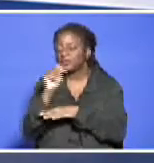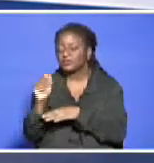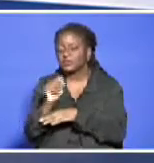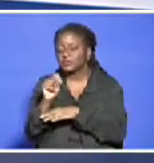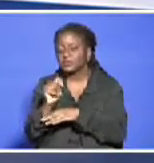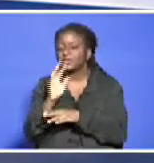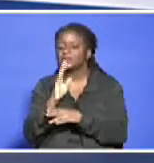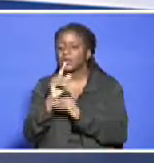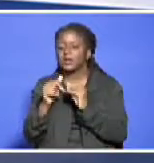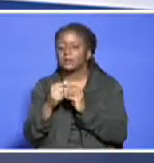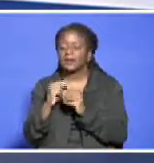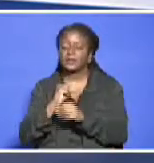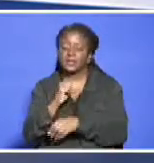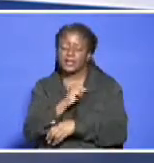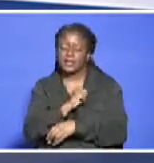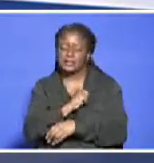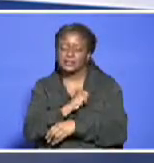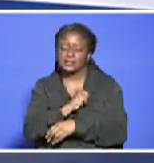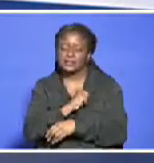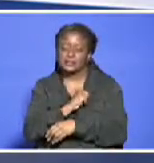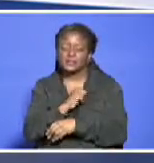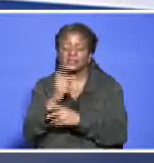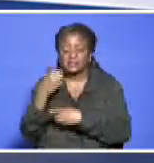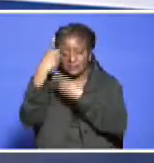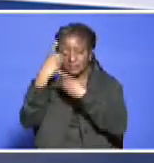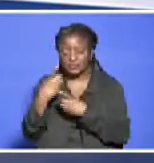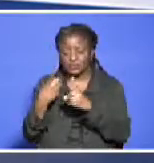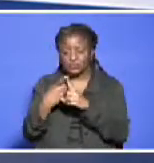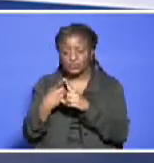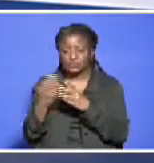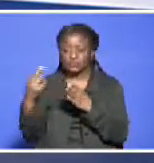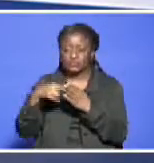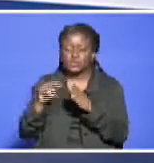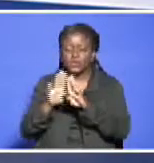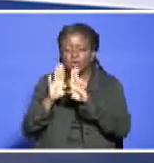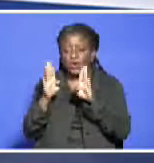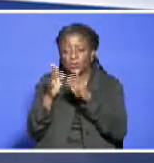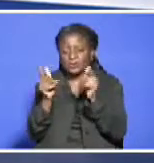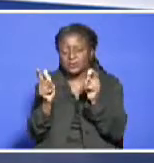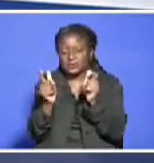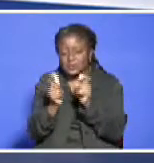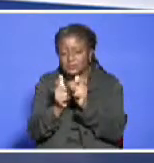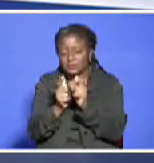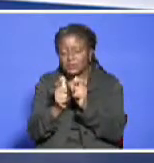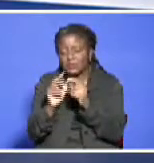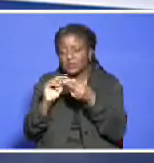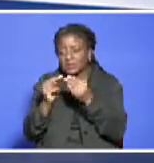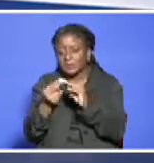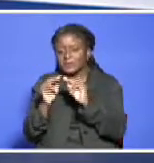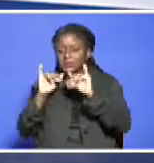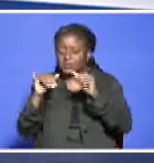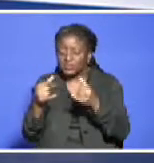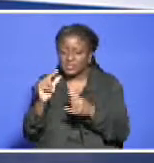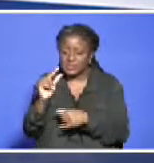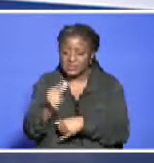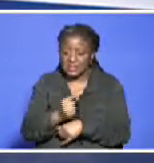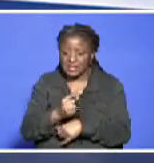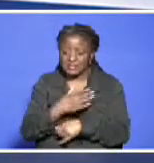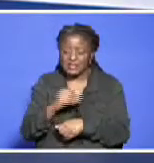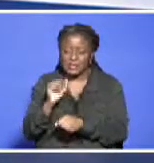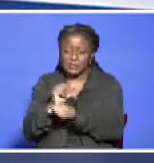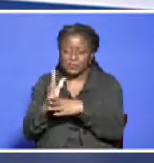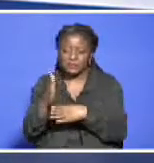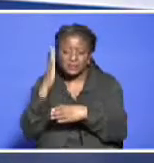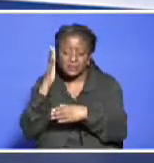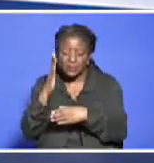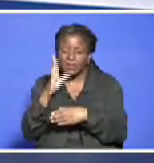Atlantis Resort's decision to reopen in a bubble. Atlantis is set to reopen on December 1st with just its guests and employees that will be